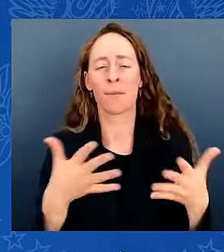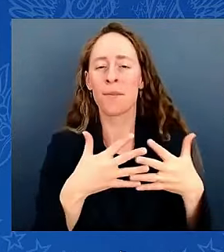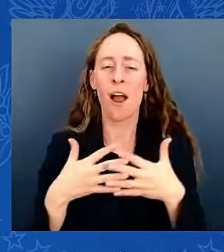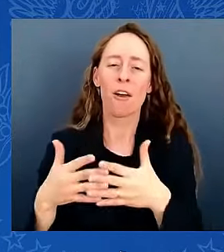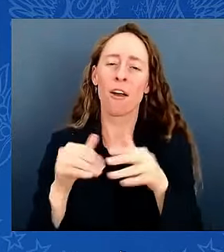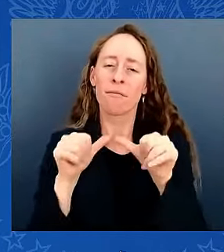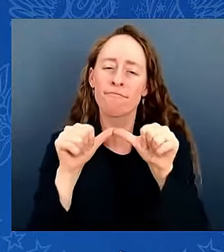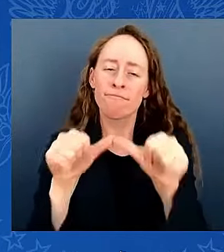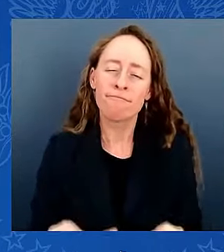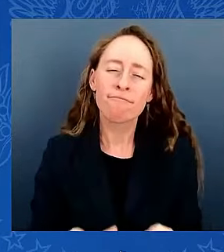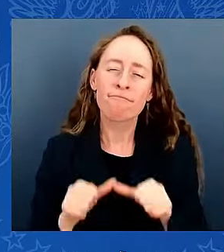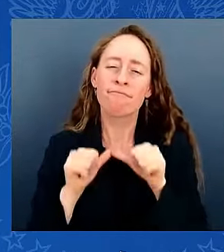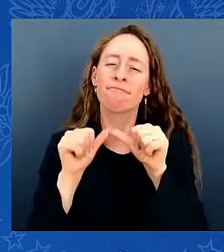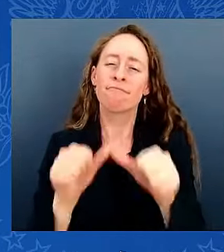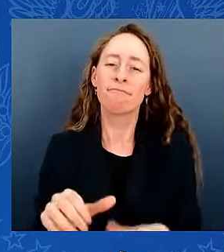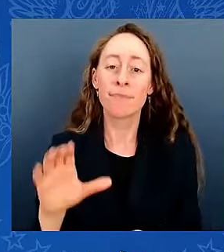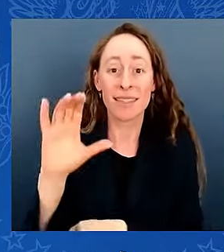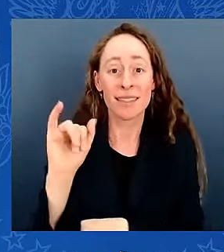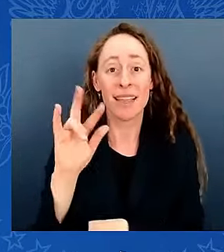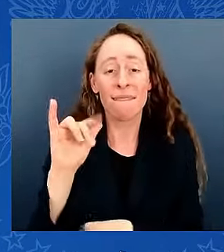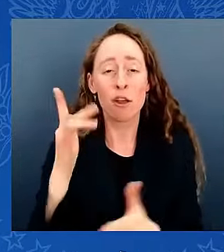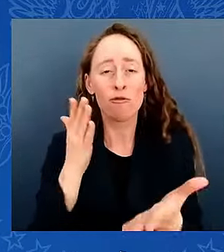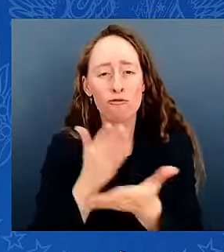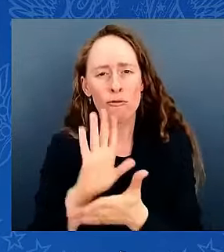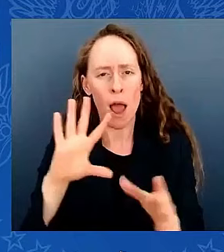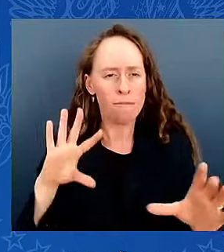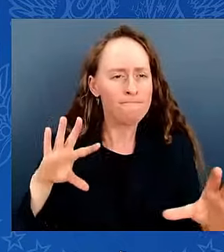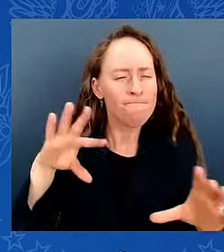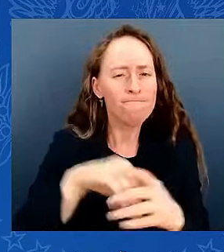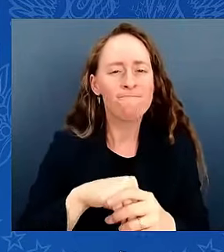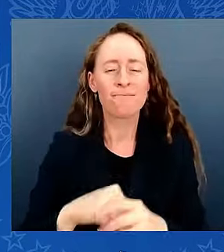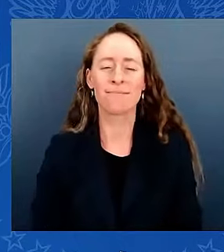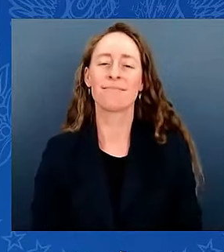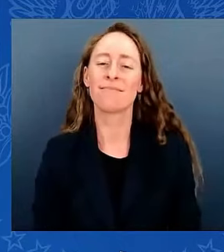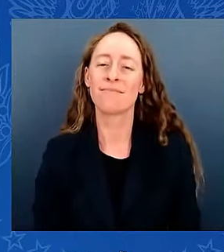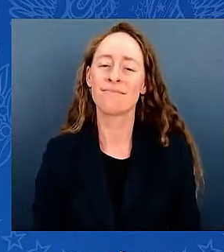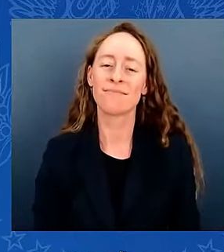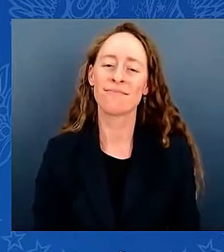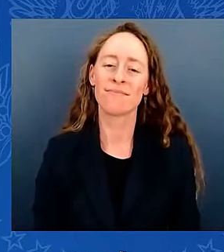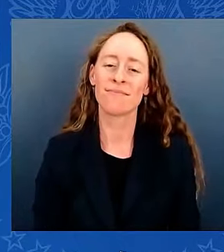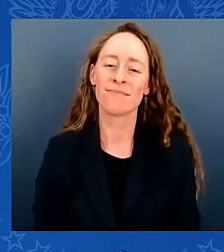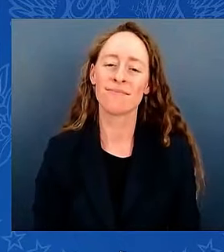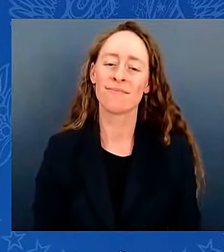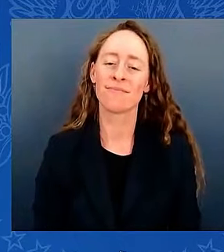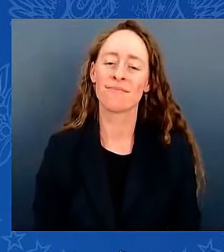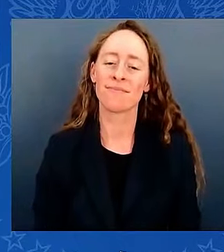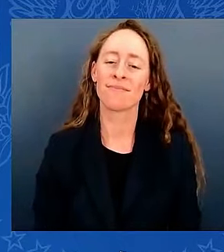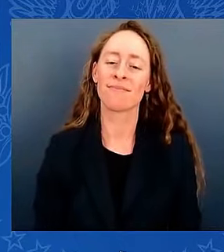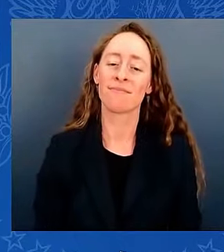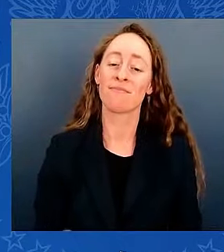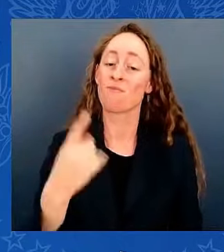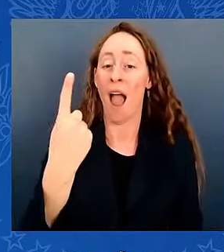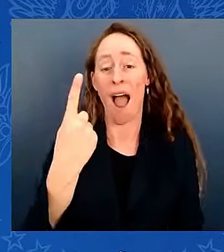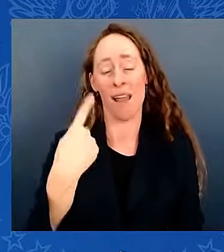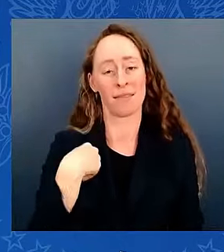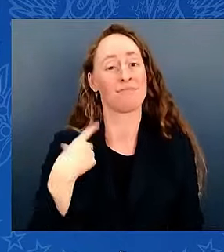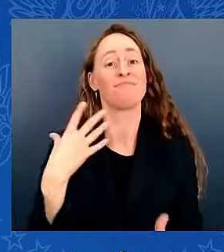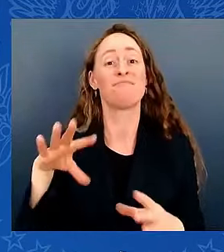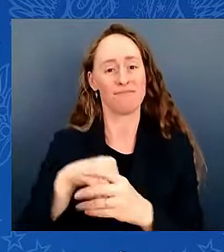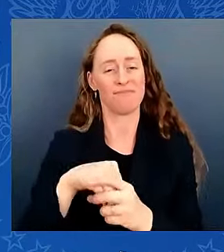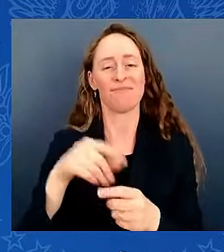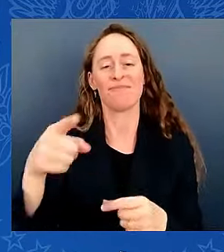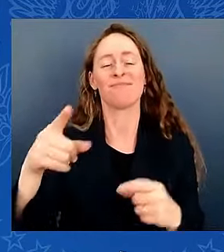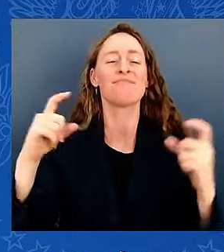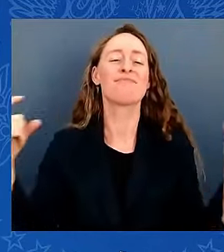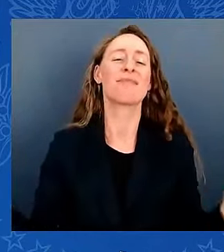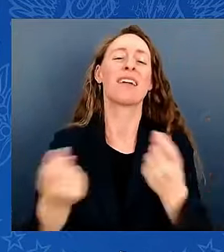the latest, is Say Summer Cookout, which is a festival I created to bring together HBCU students, artists, and creators. And